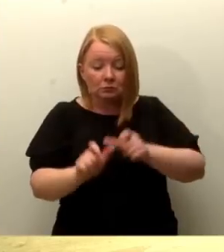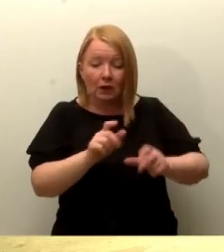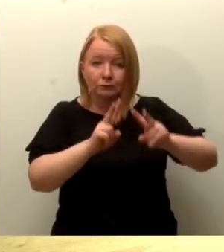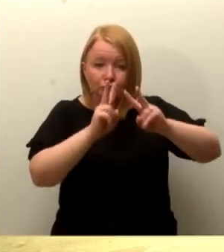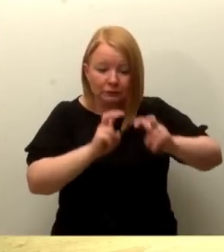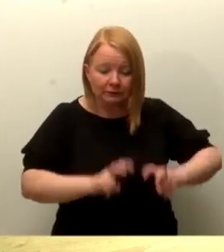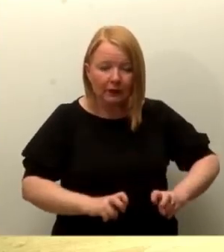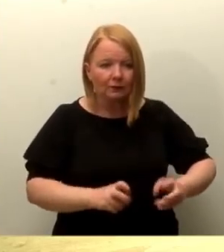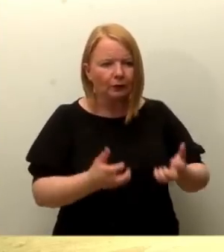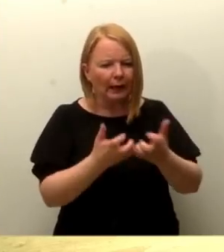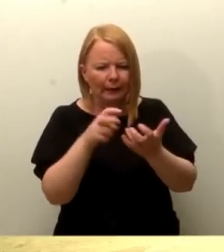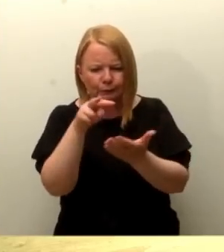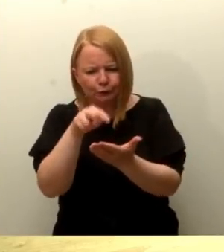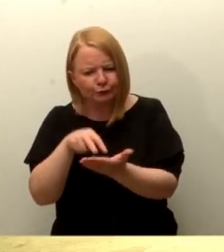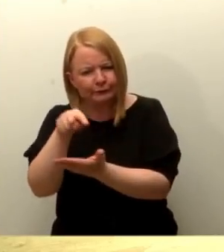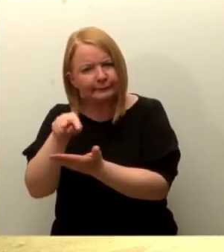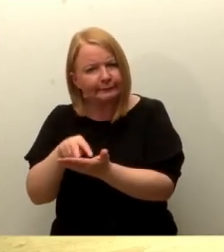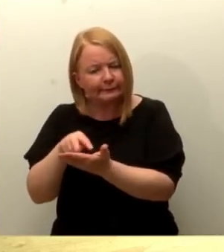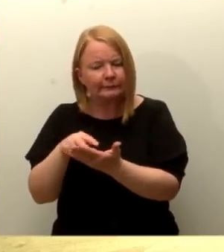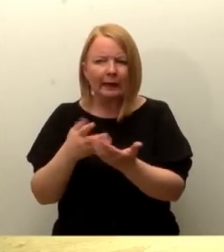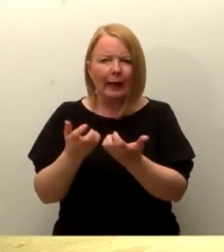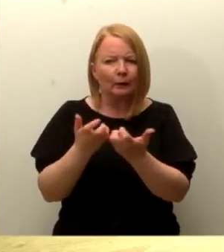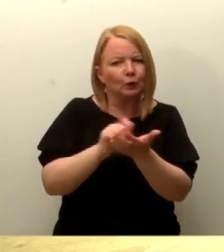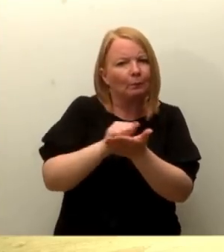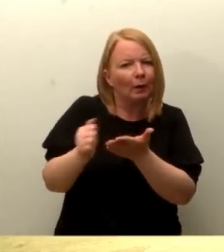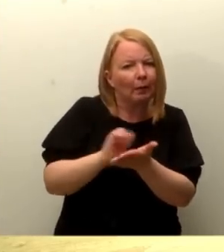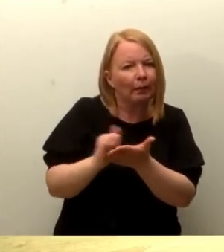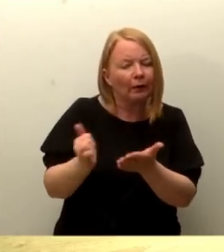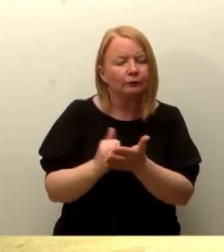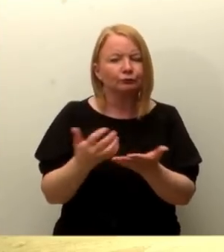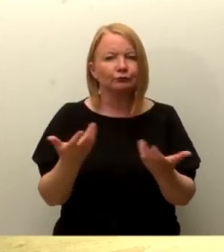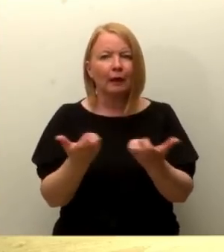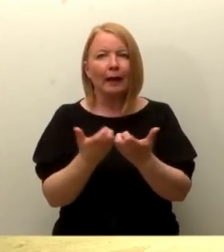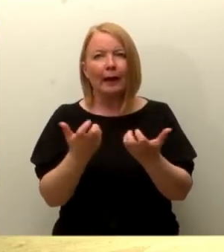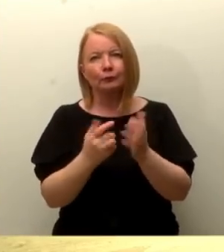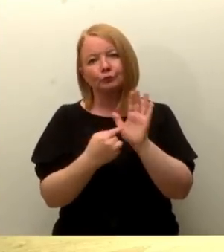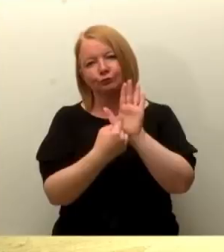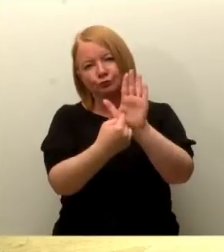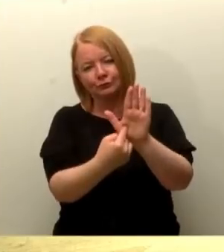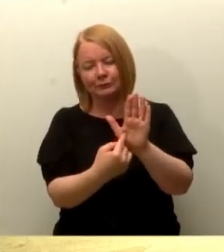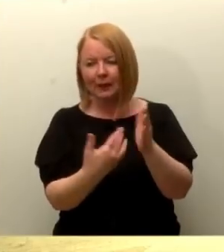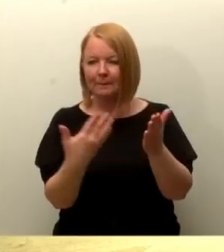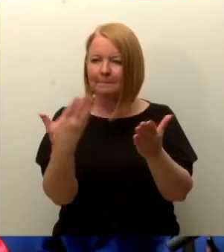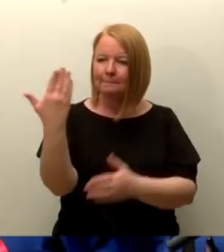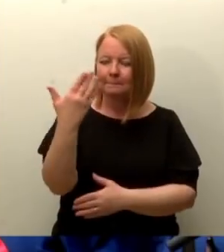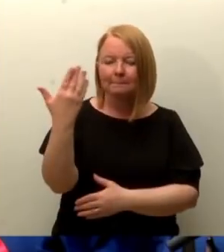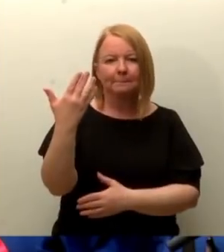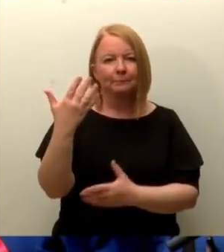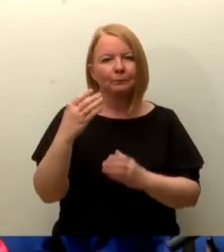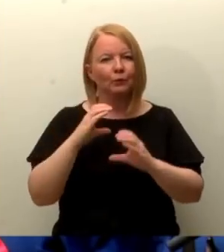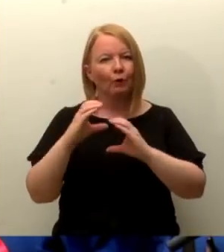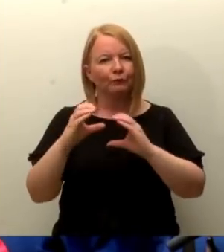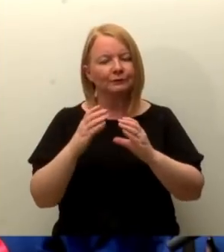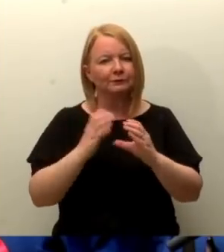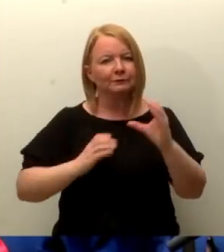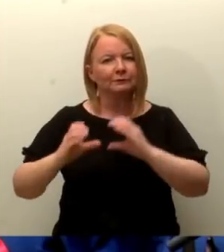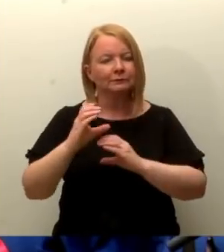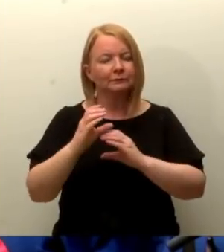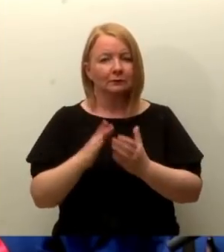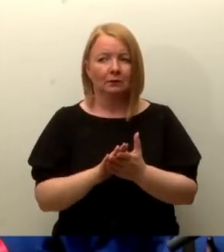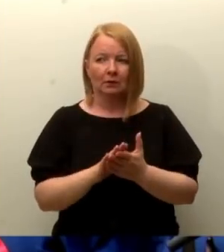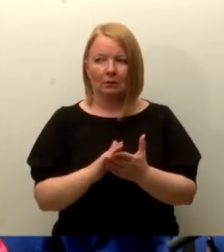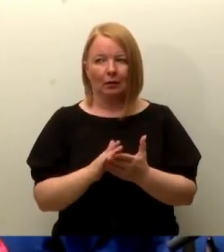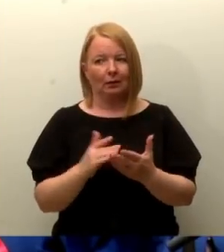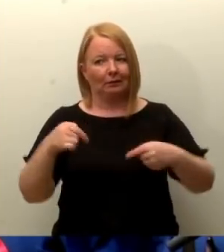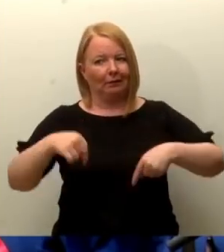to read articles, the art of publishing, learned how to present papers at medical conferences. I also honed my computer